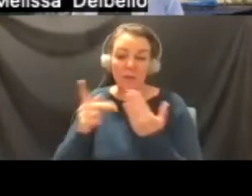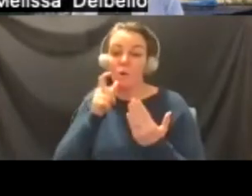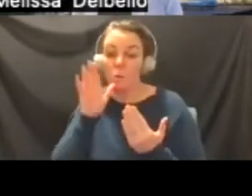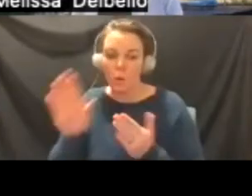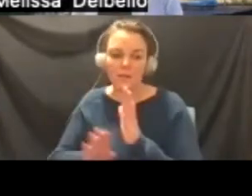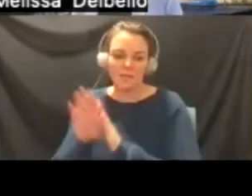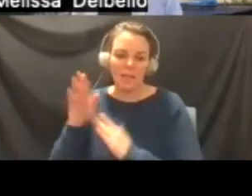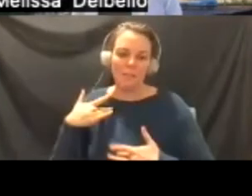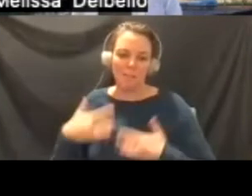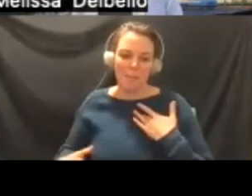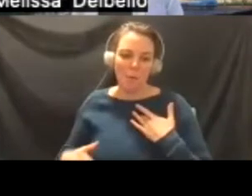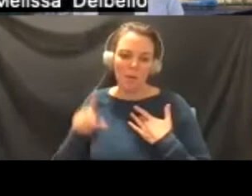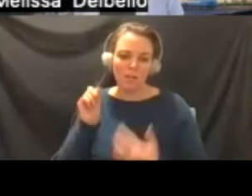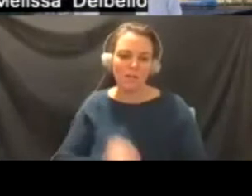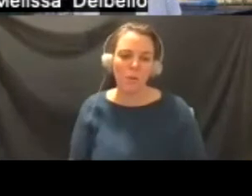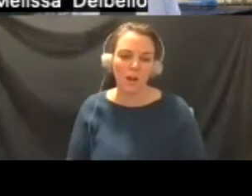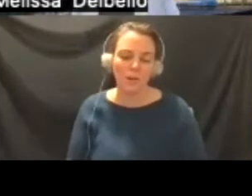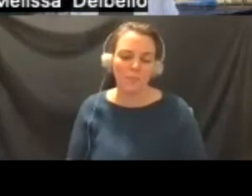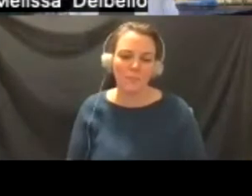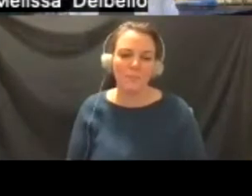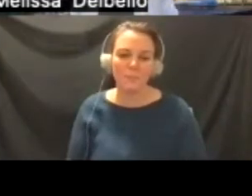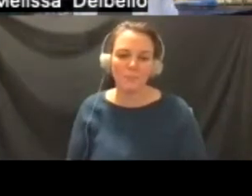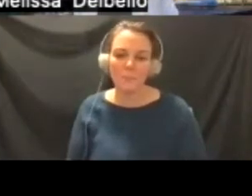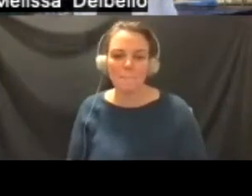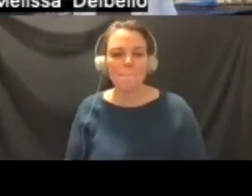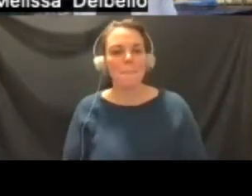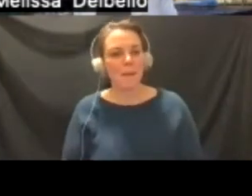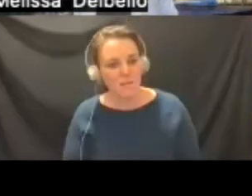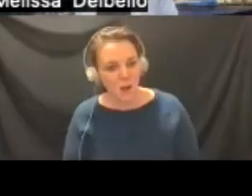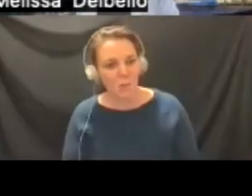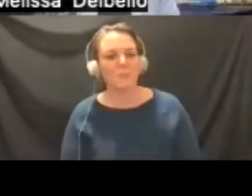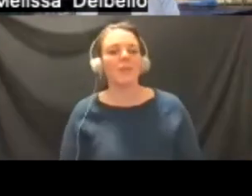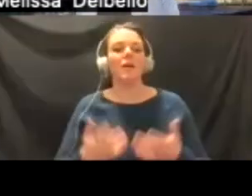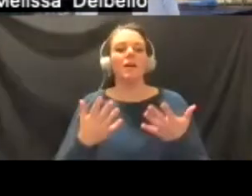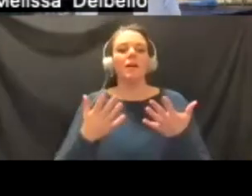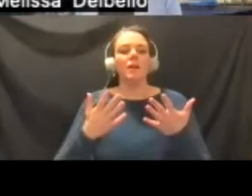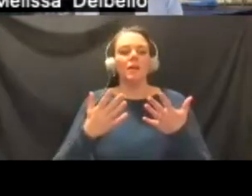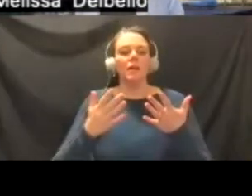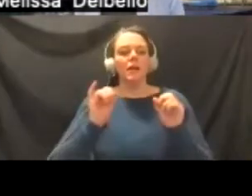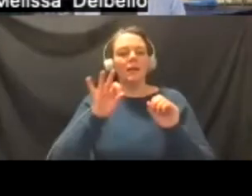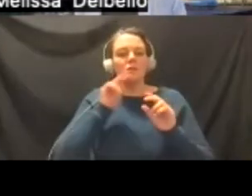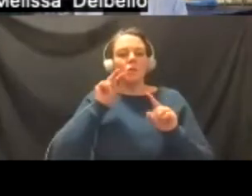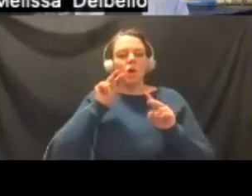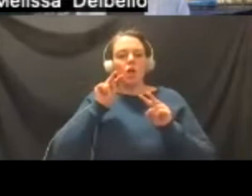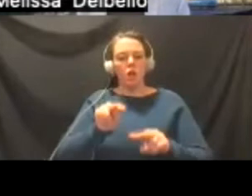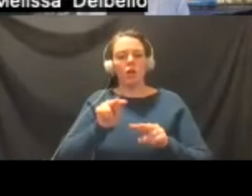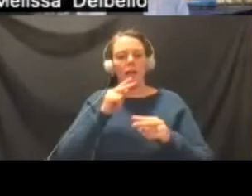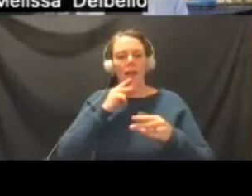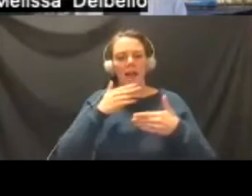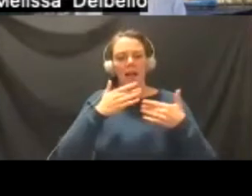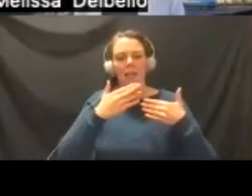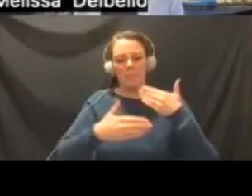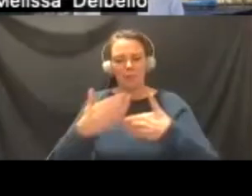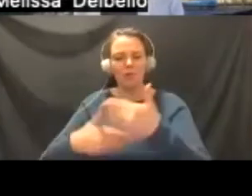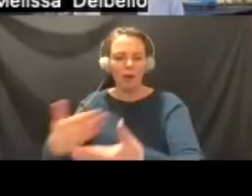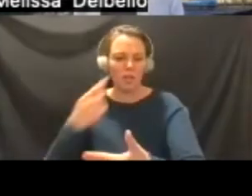develop bipolar disorder. So looked at another way in terms of the progression of mood disorders